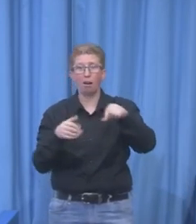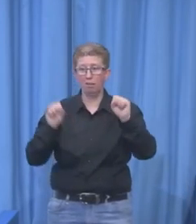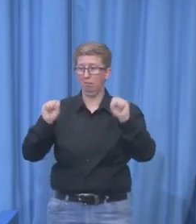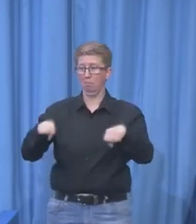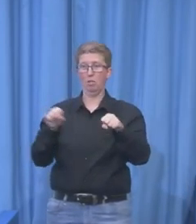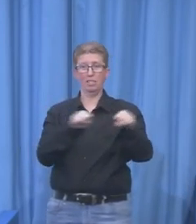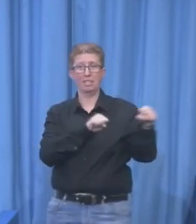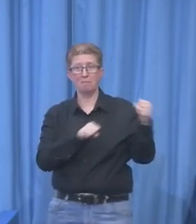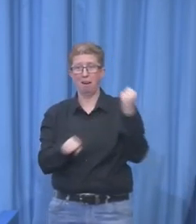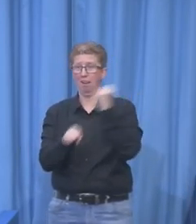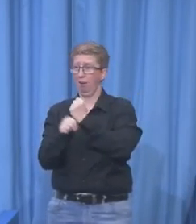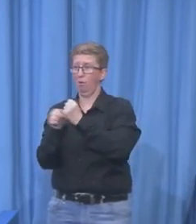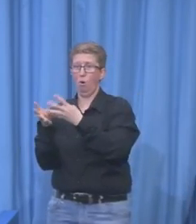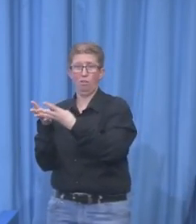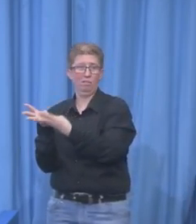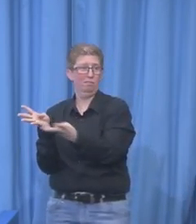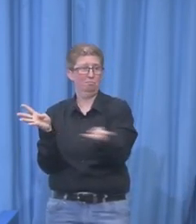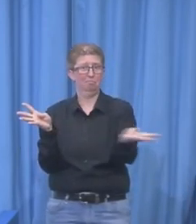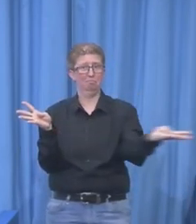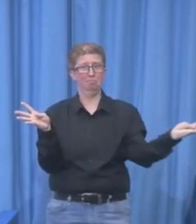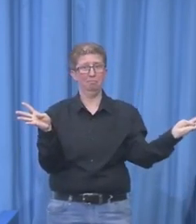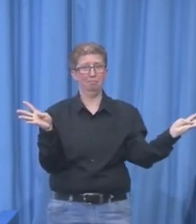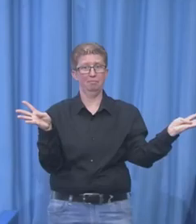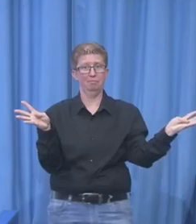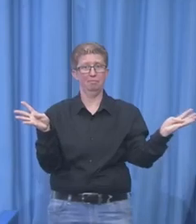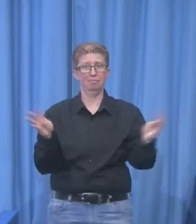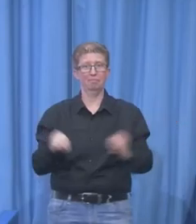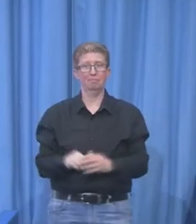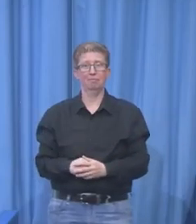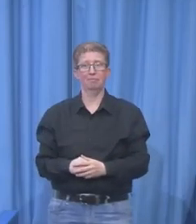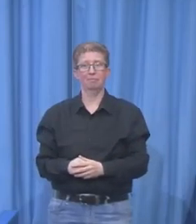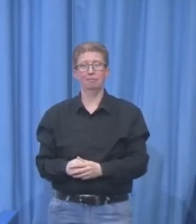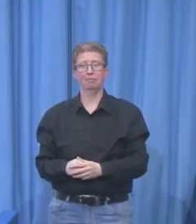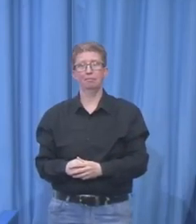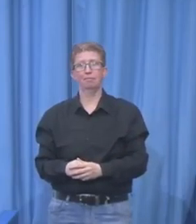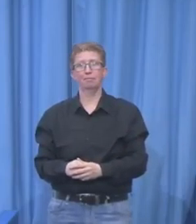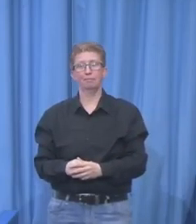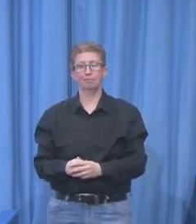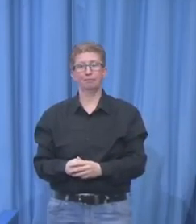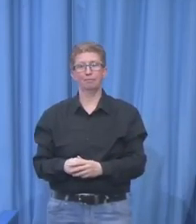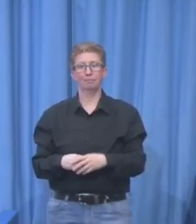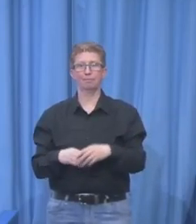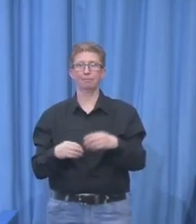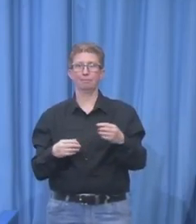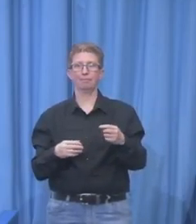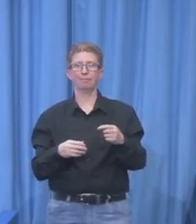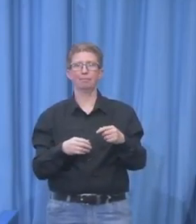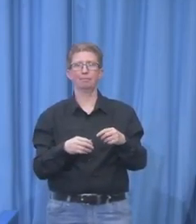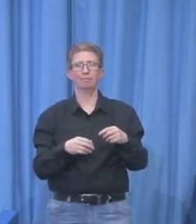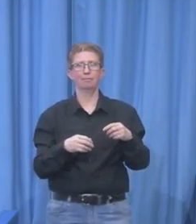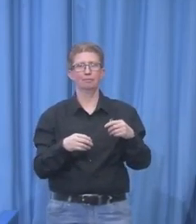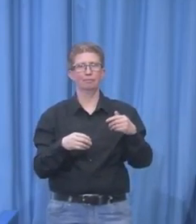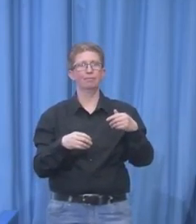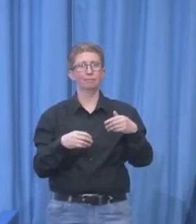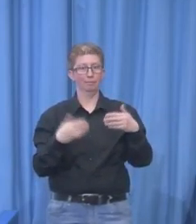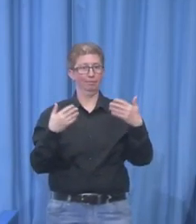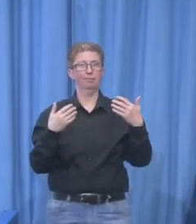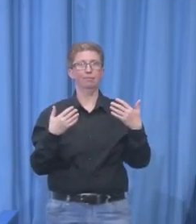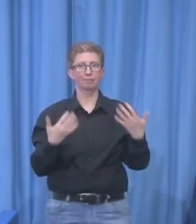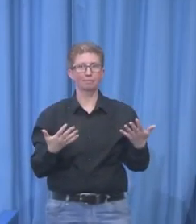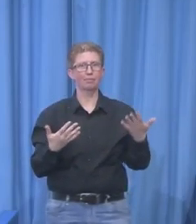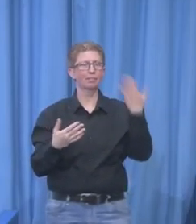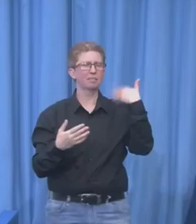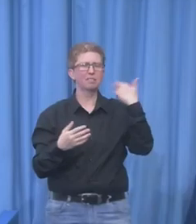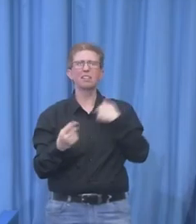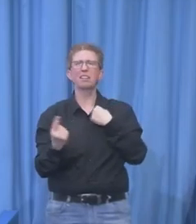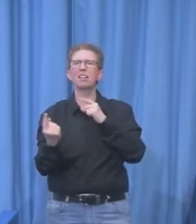career, we're getting approached by businesses more than we're approaching them. And we rarely say no, but there are some